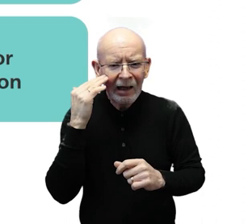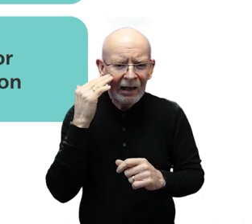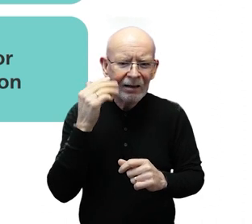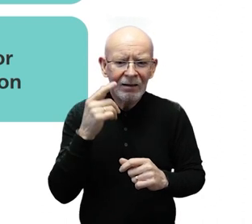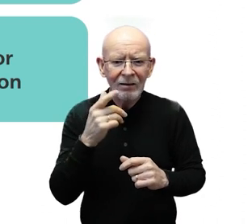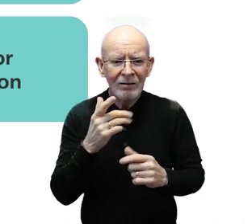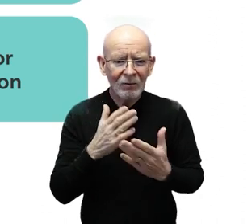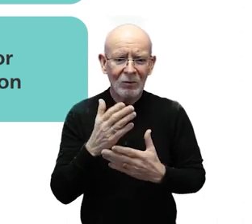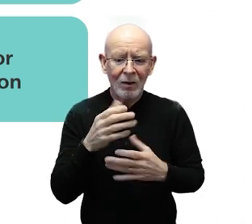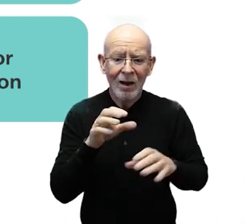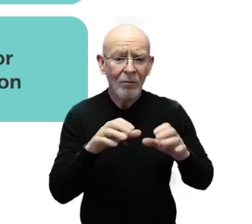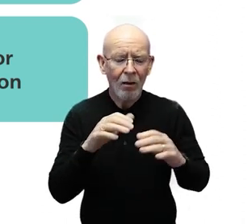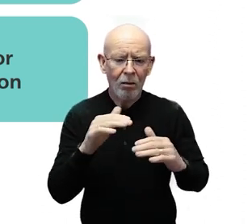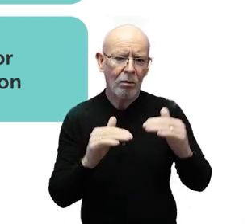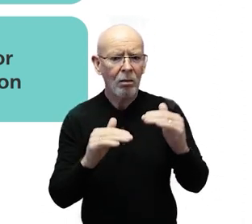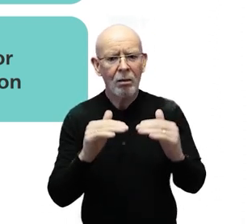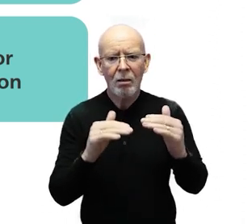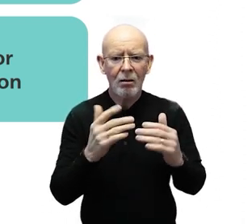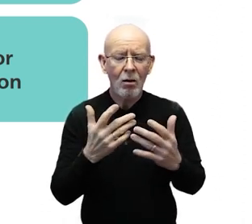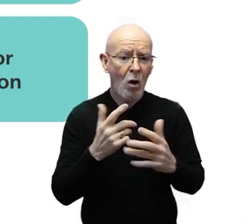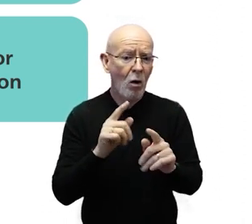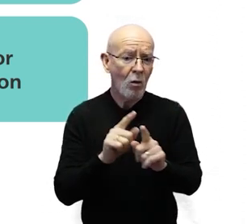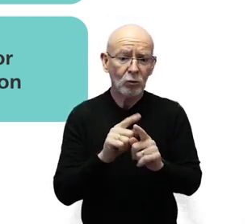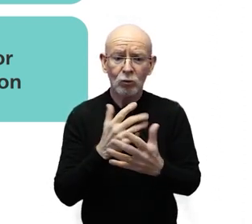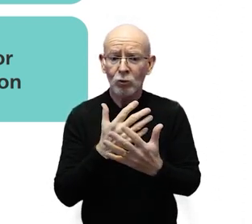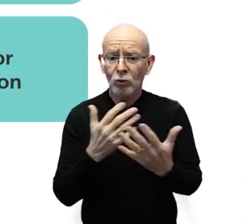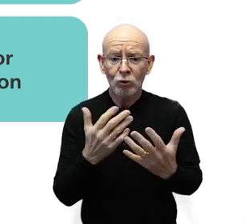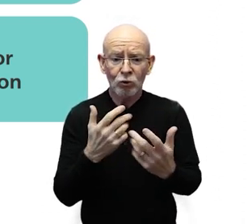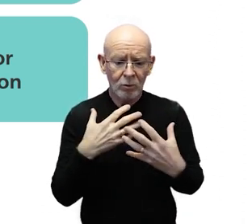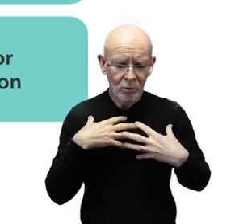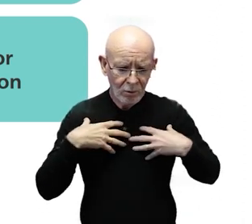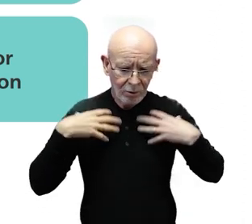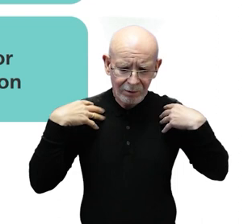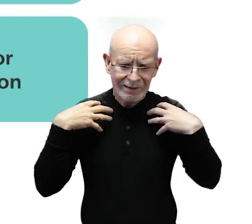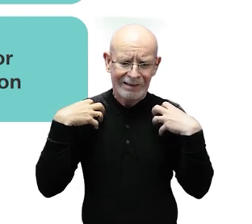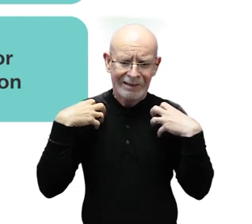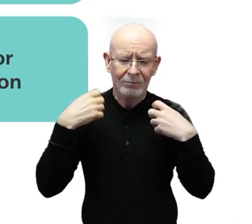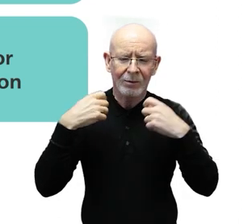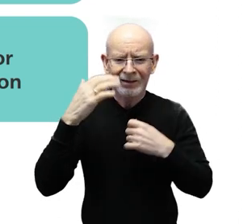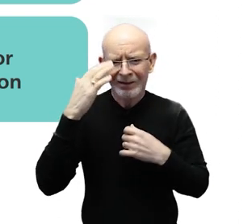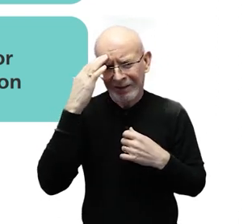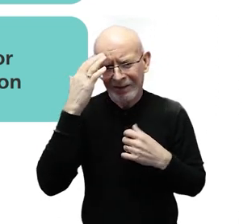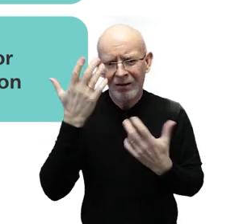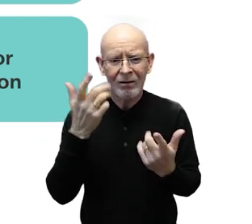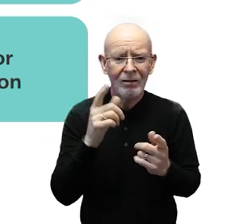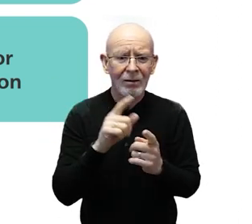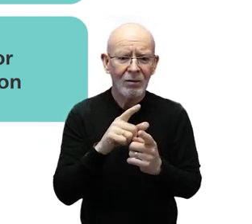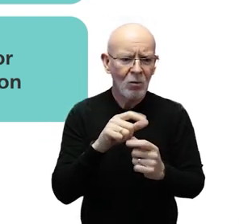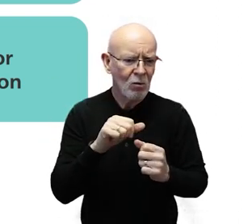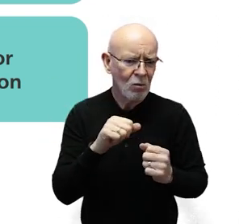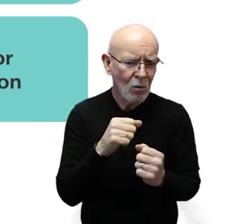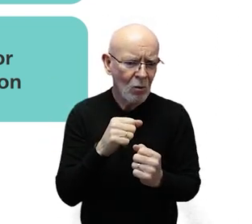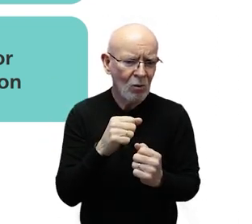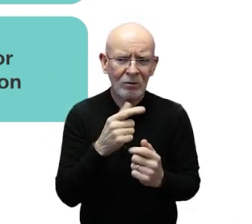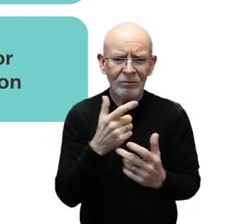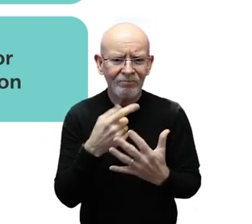this chemical imbalance and from overuse of muscles in the shoulders and neck in breathing. Cold symptoms. If we